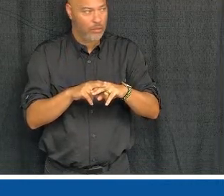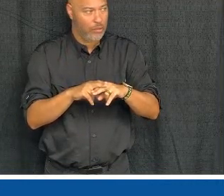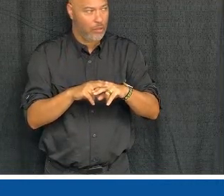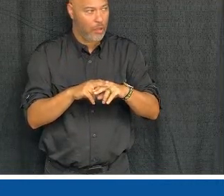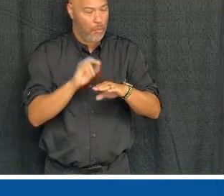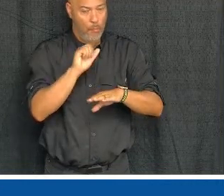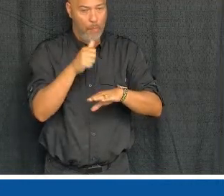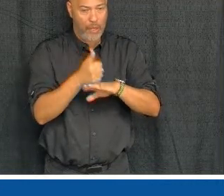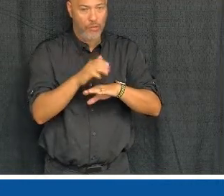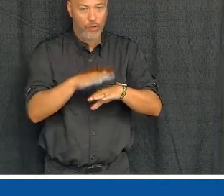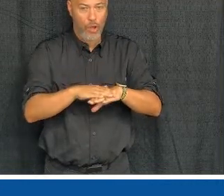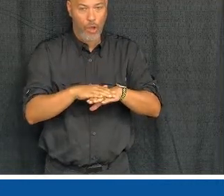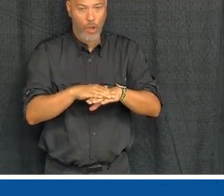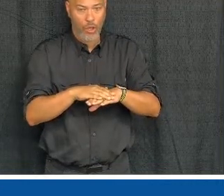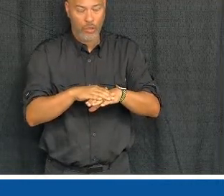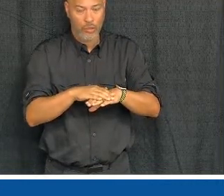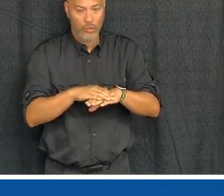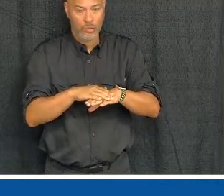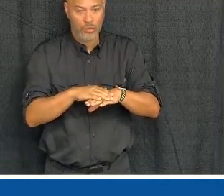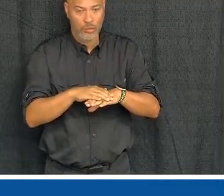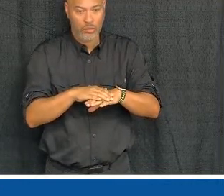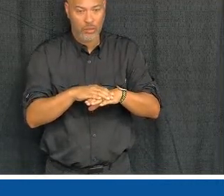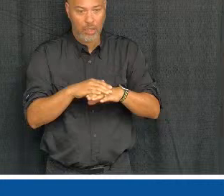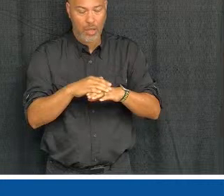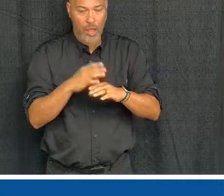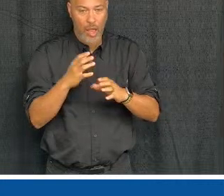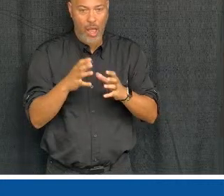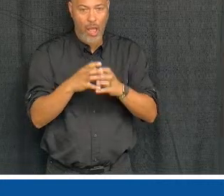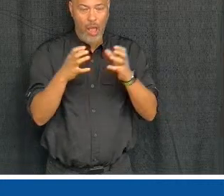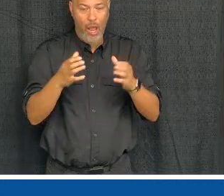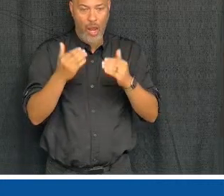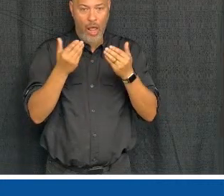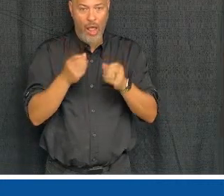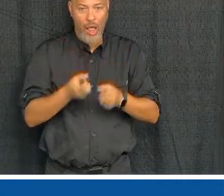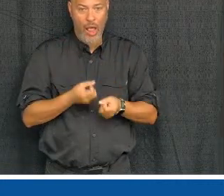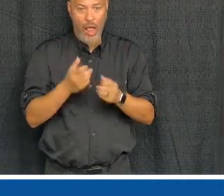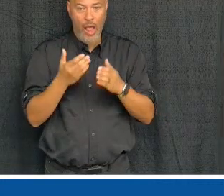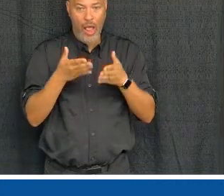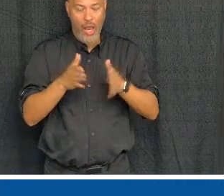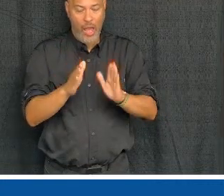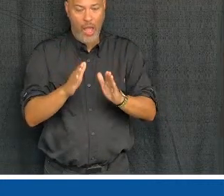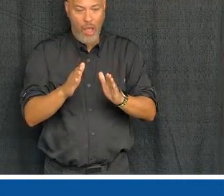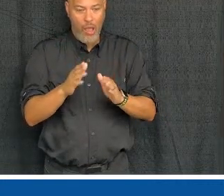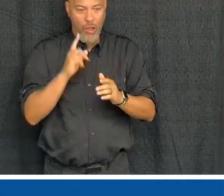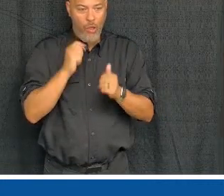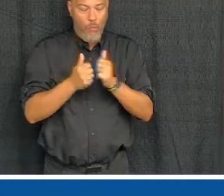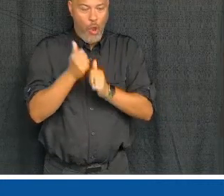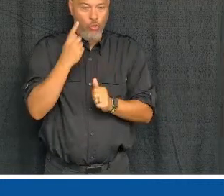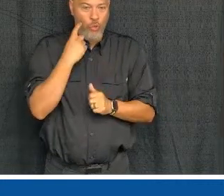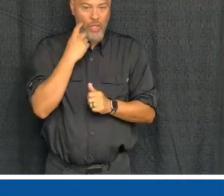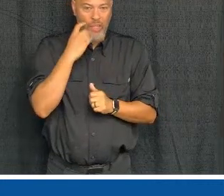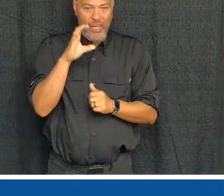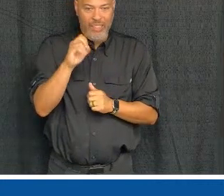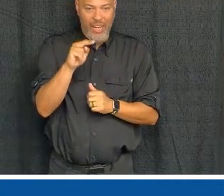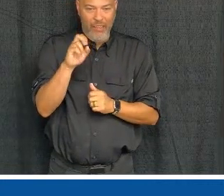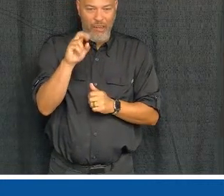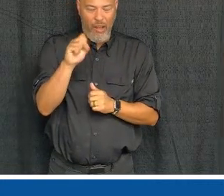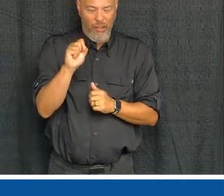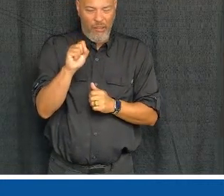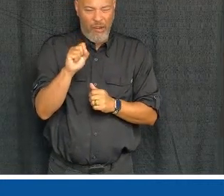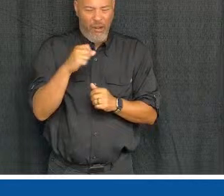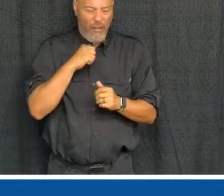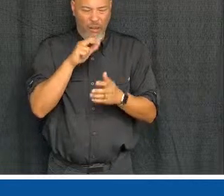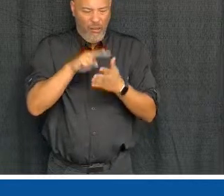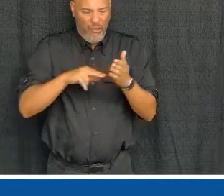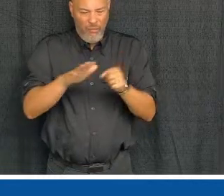based on the maximum number allowed according to the most recent United States Census. I'm not going to read the whole